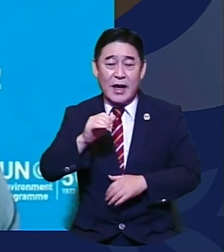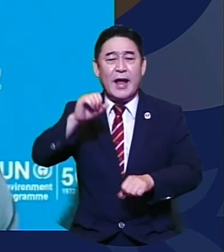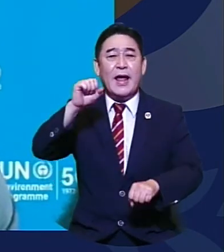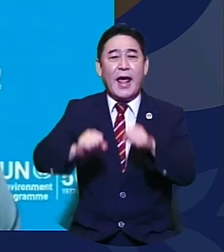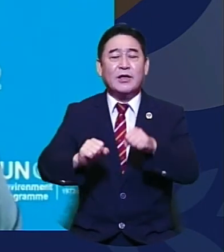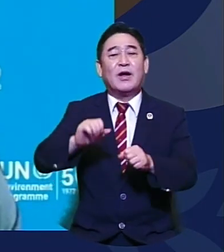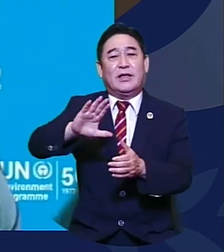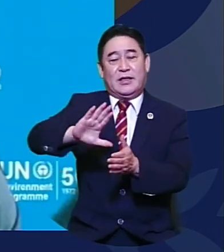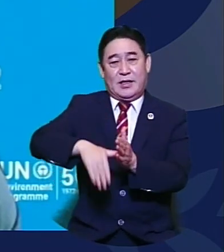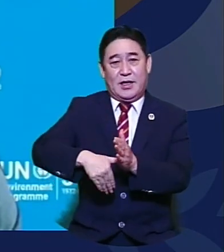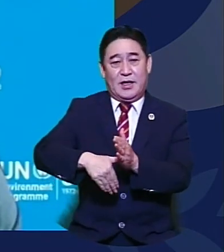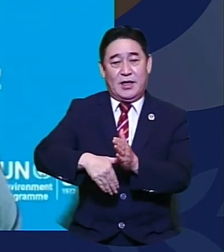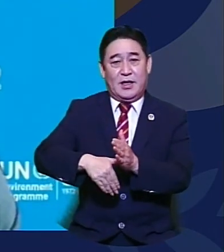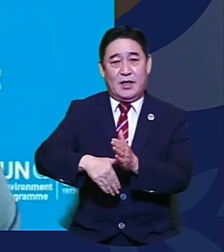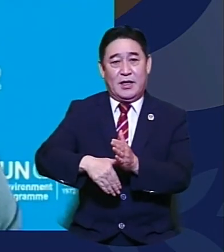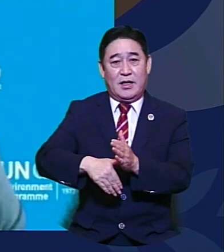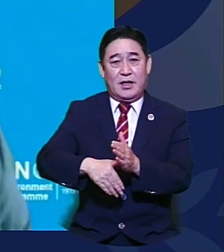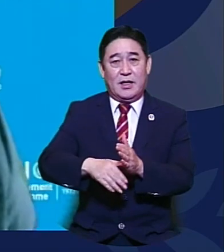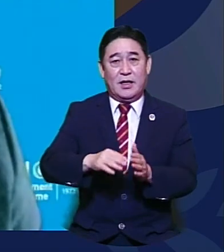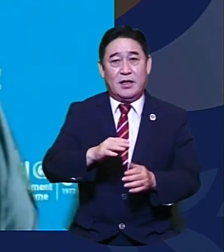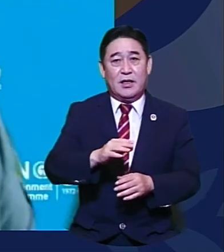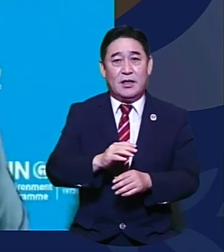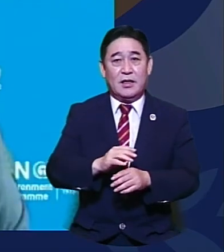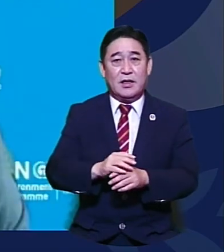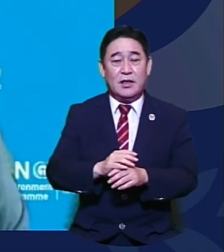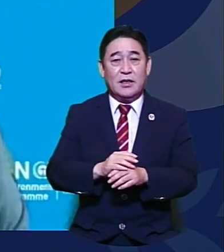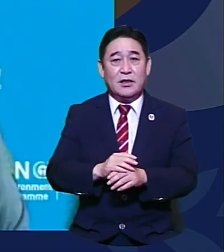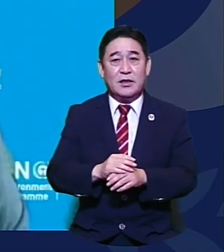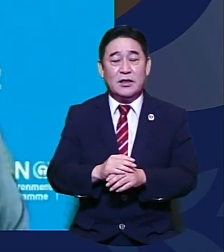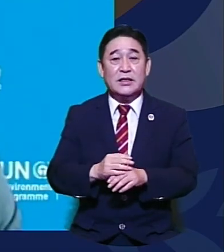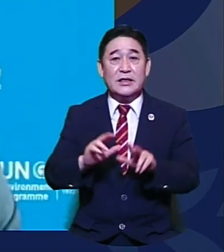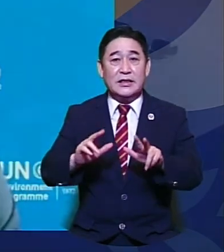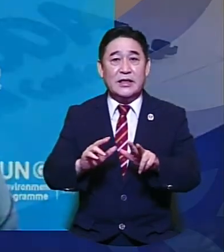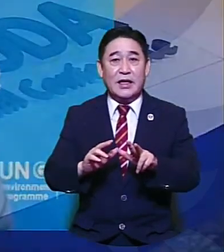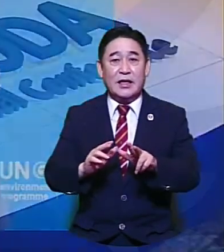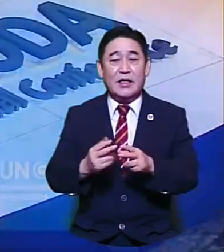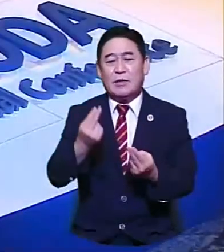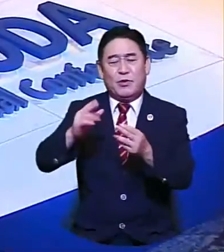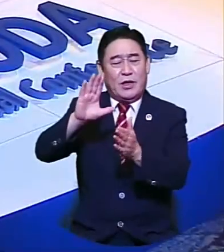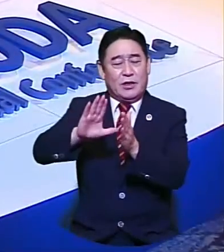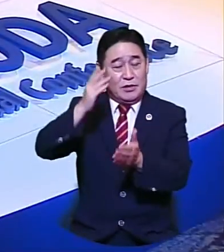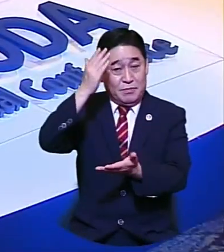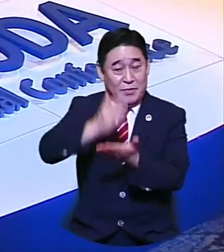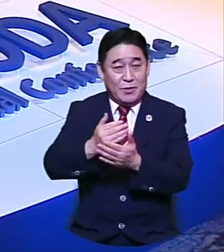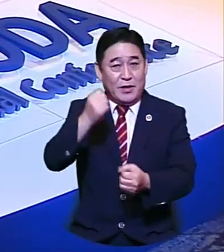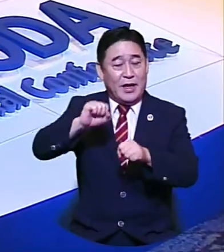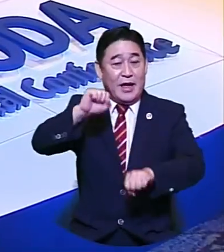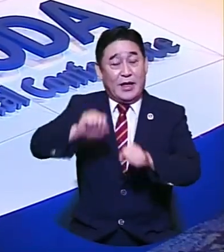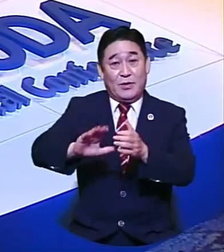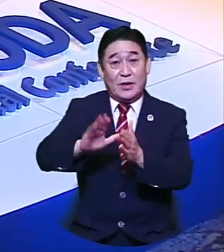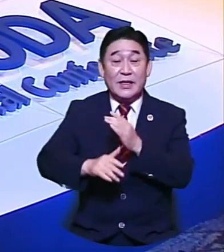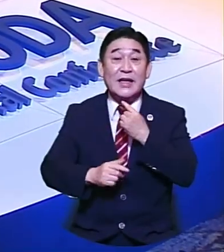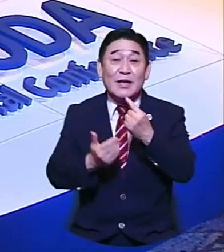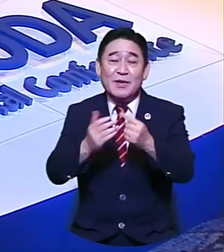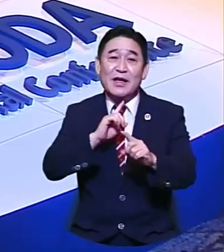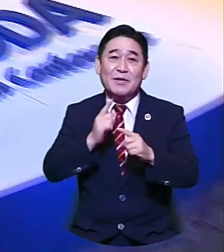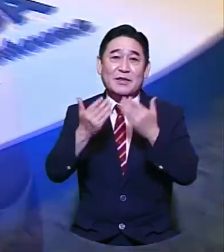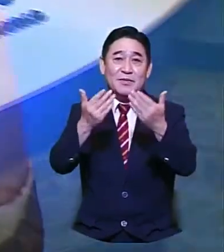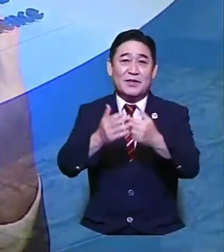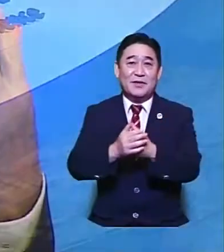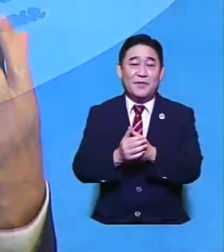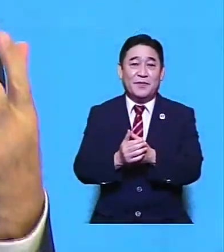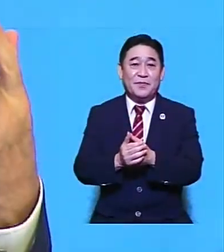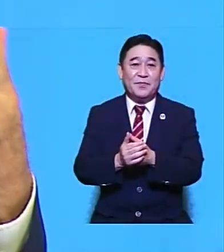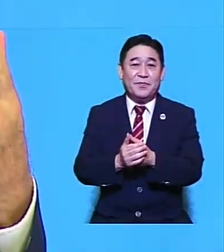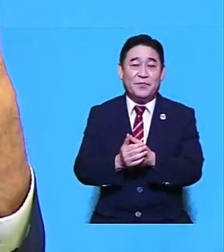reverse business as usual. Thank you. Thank you. Frank? Yes, in the 1 minute, it is code